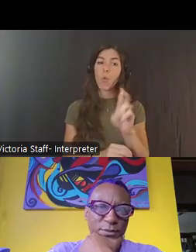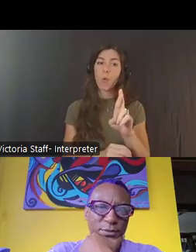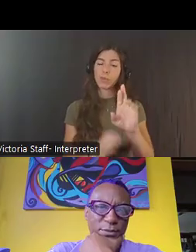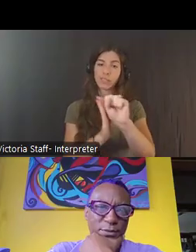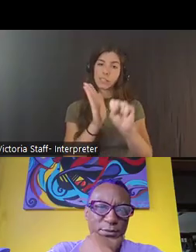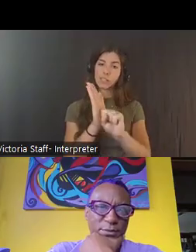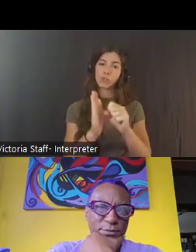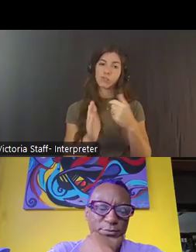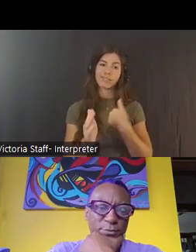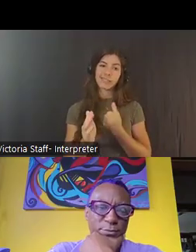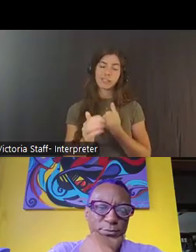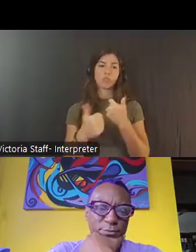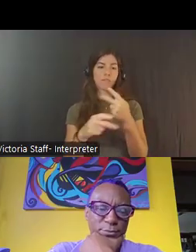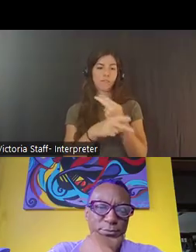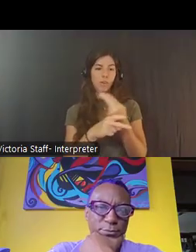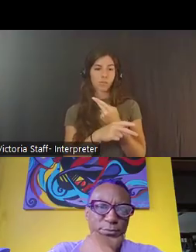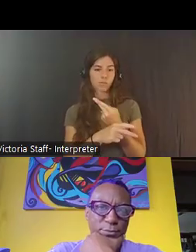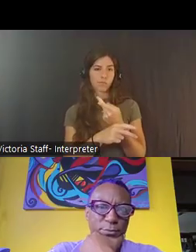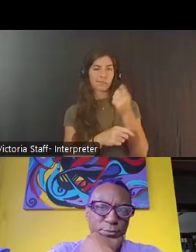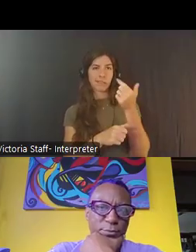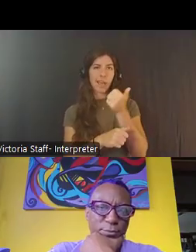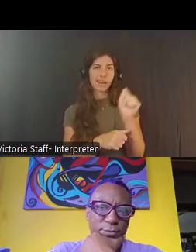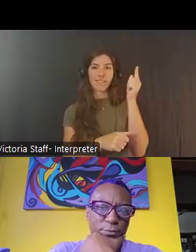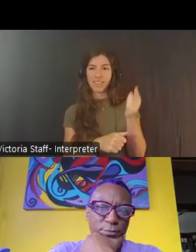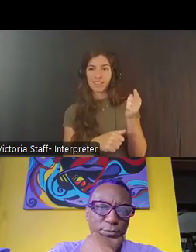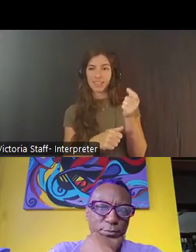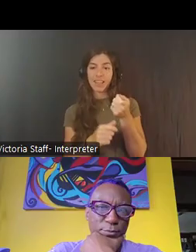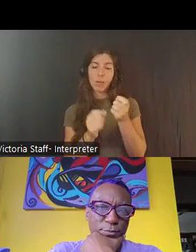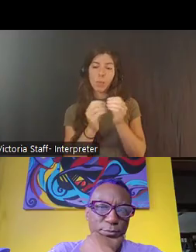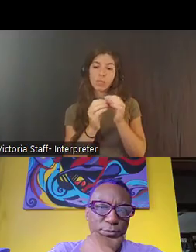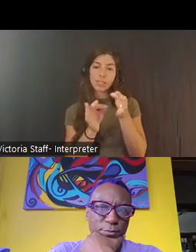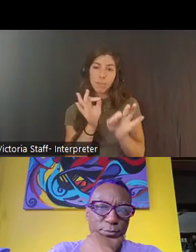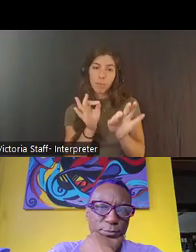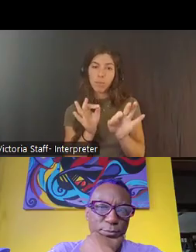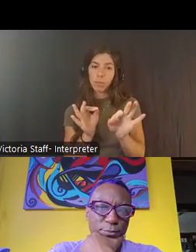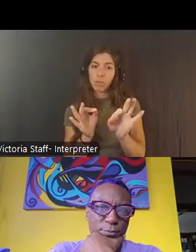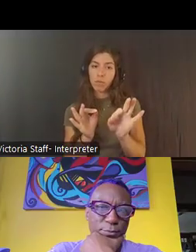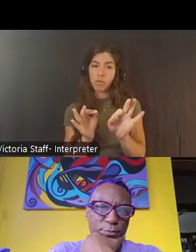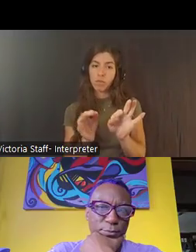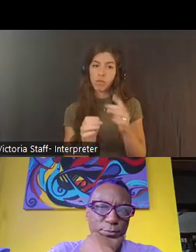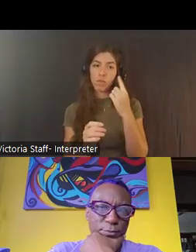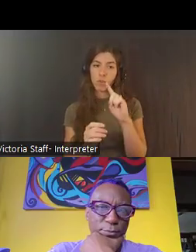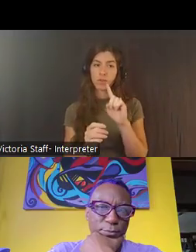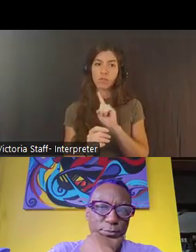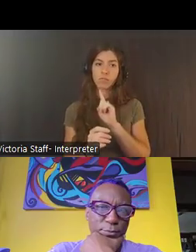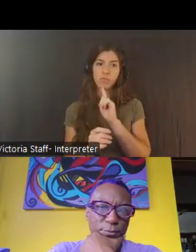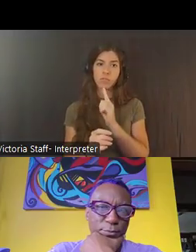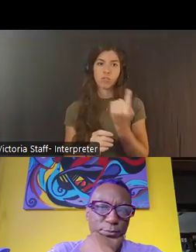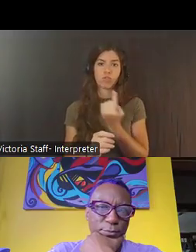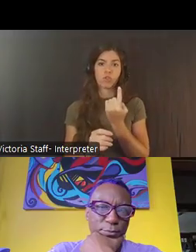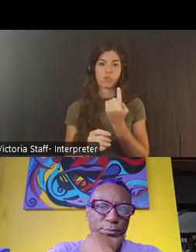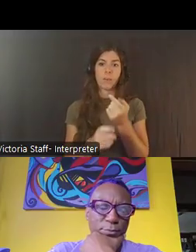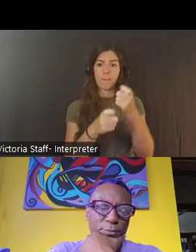trying to figure out if there are any that would be a little simplified in terms of being solely city